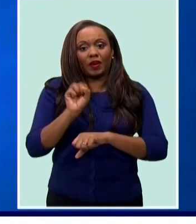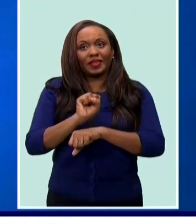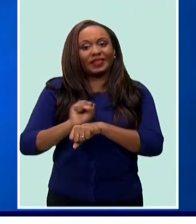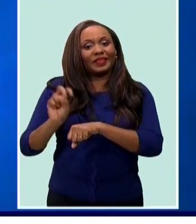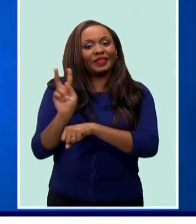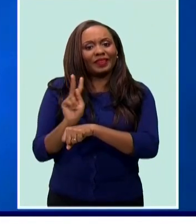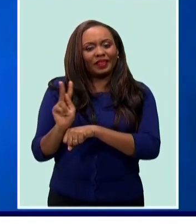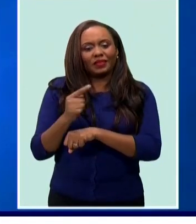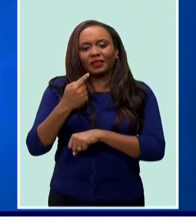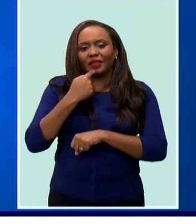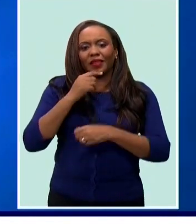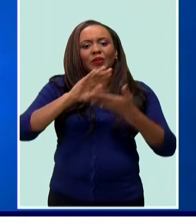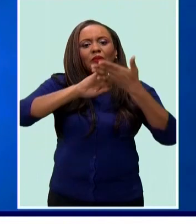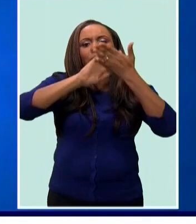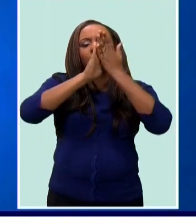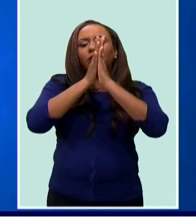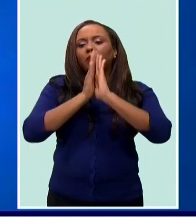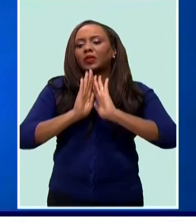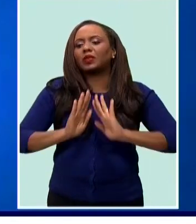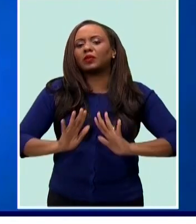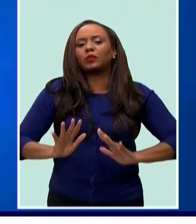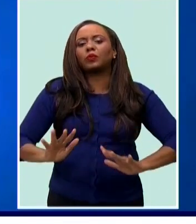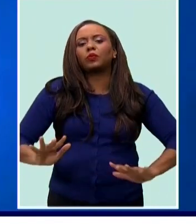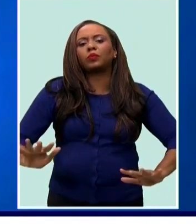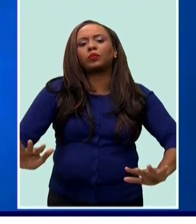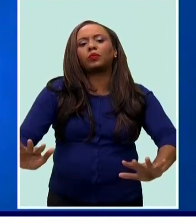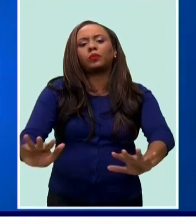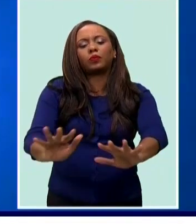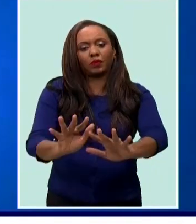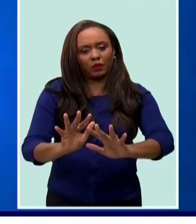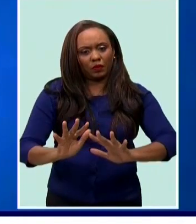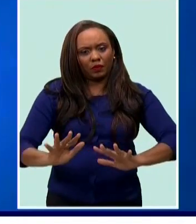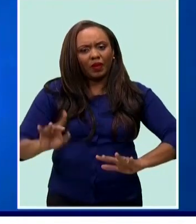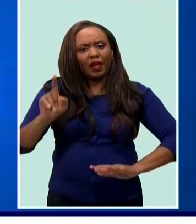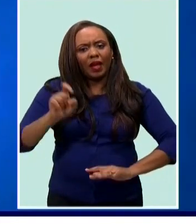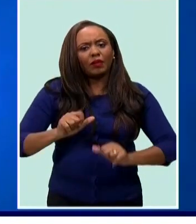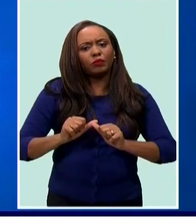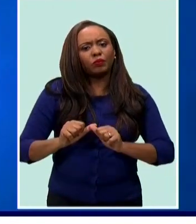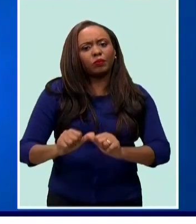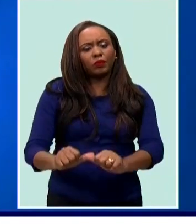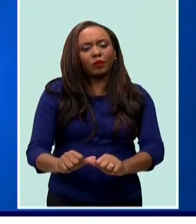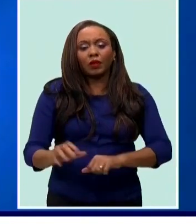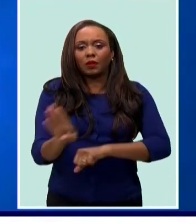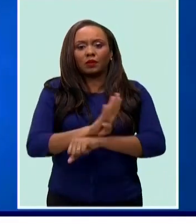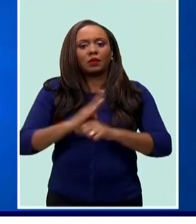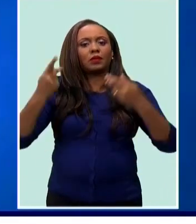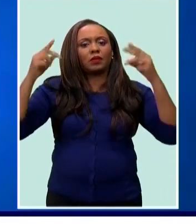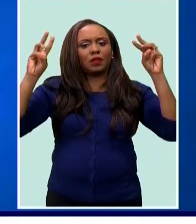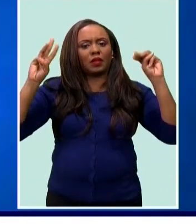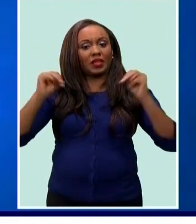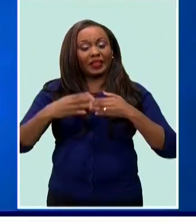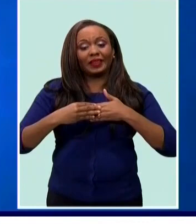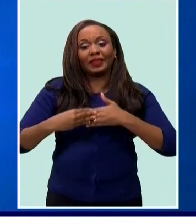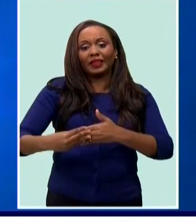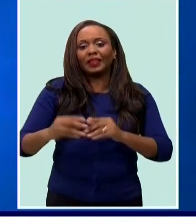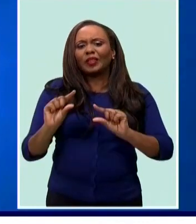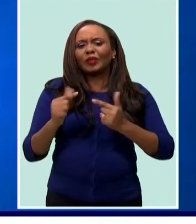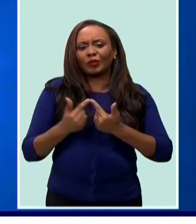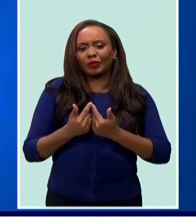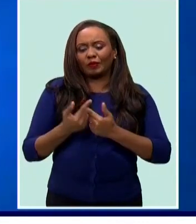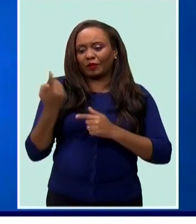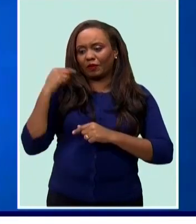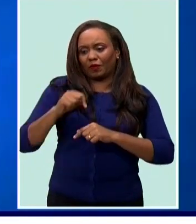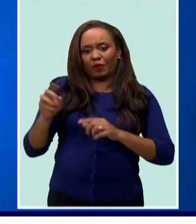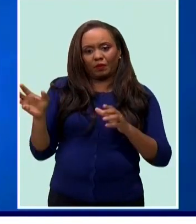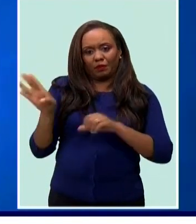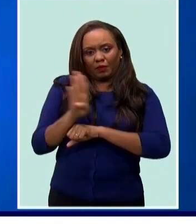He maintains that peace and tranquility must be preserved. Barbados Prime Minister Mia Amor Motley is leading the island delegation at